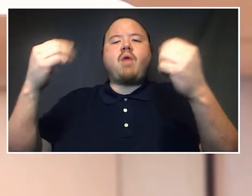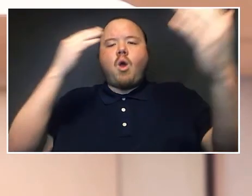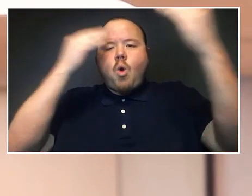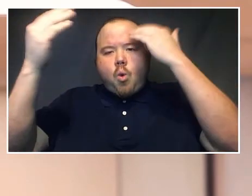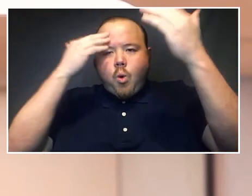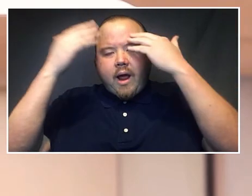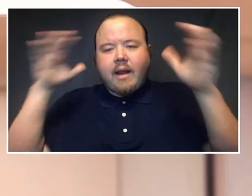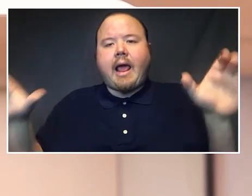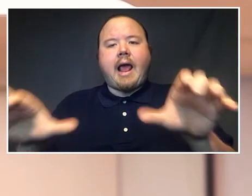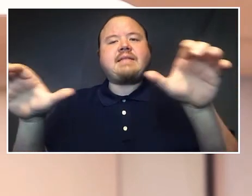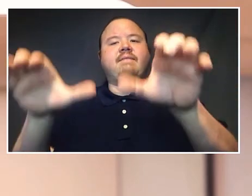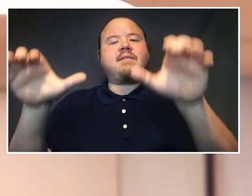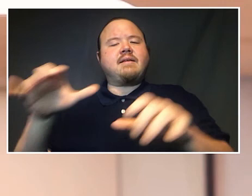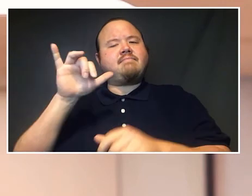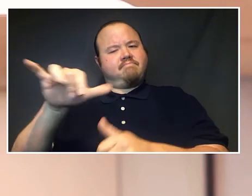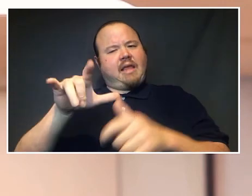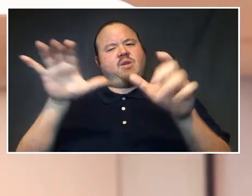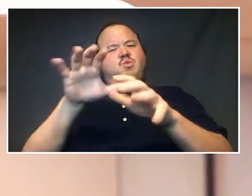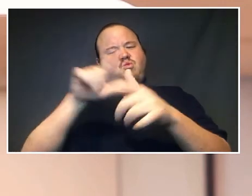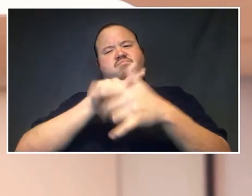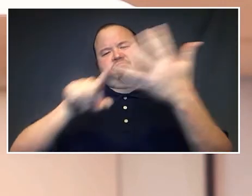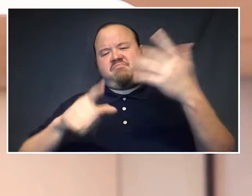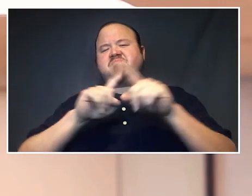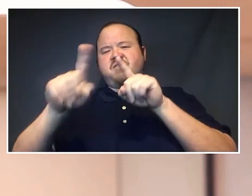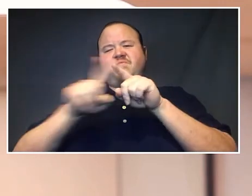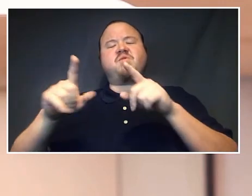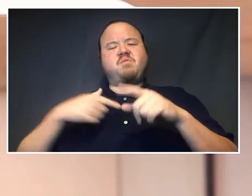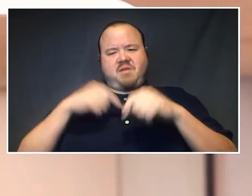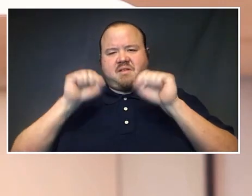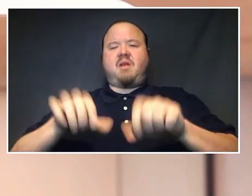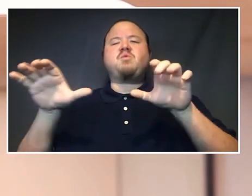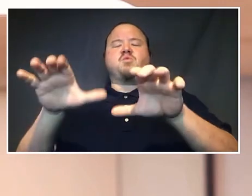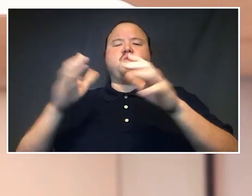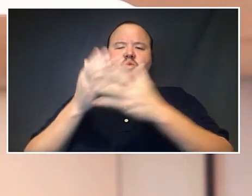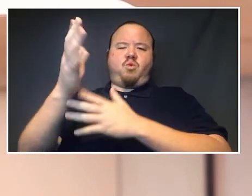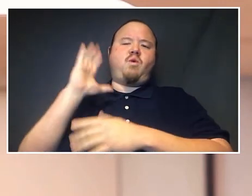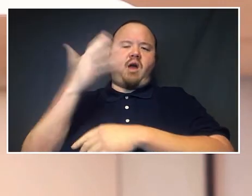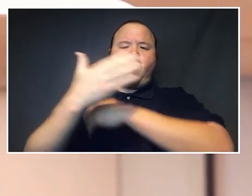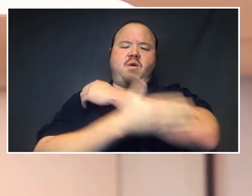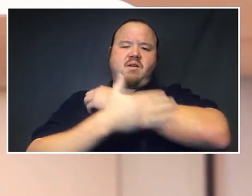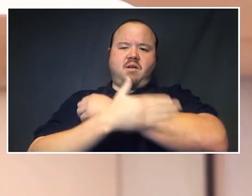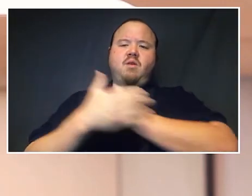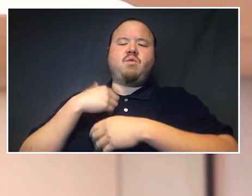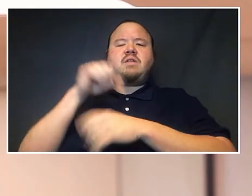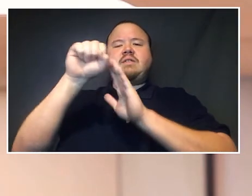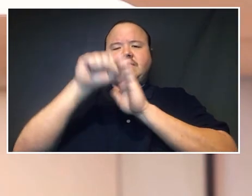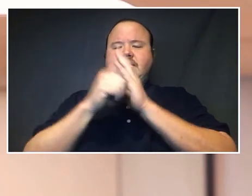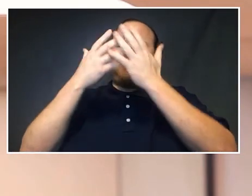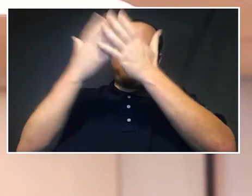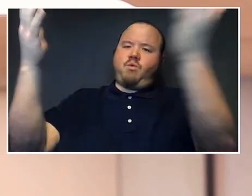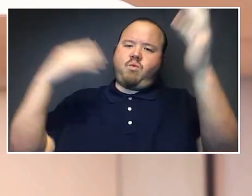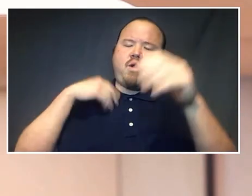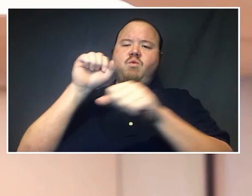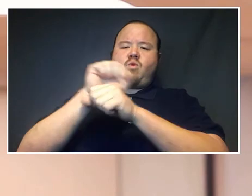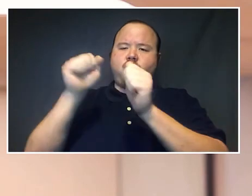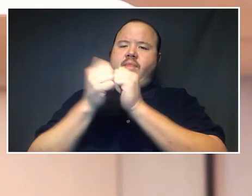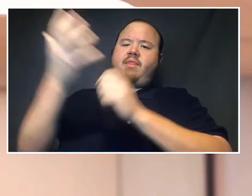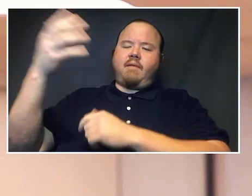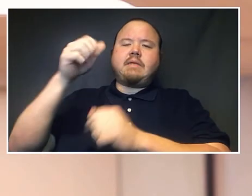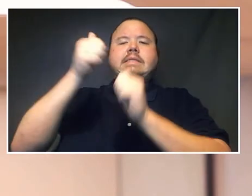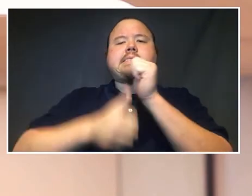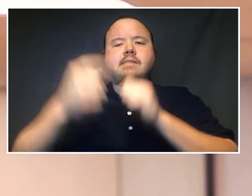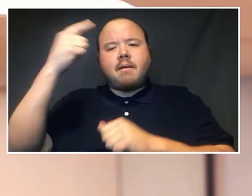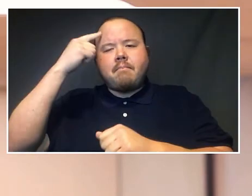activities are done in a variety of ways throughout the county. We, again, work with our statewide partners at Each Mind Matters to use